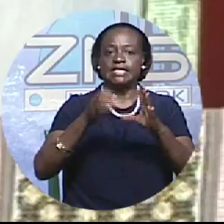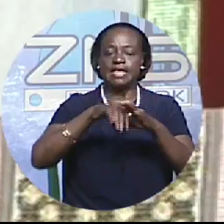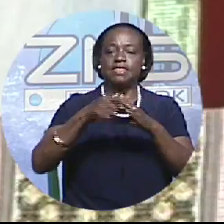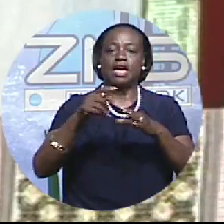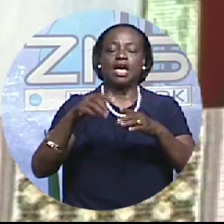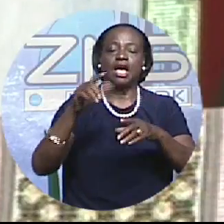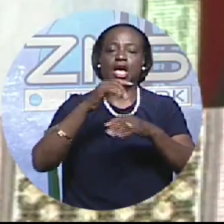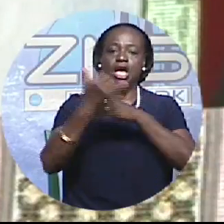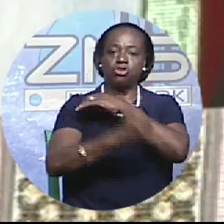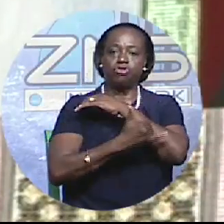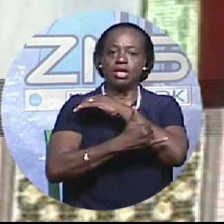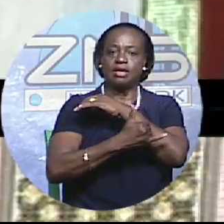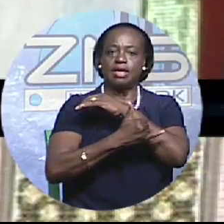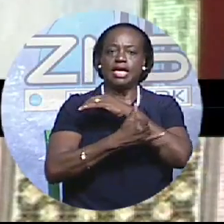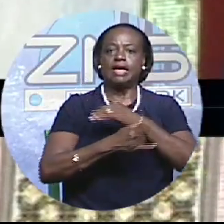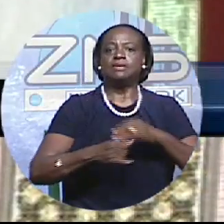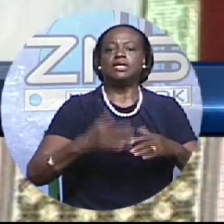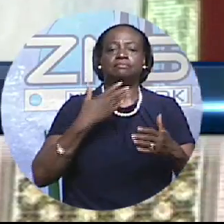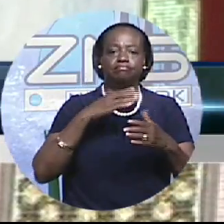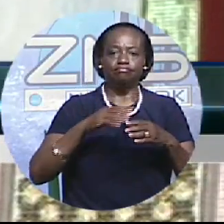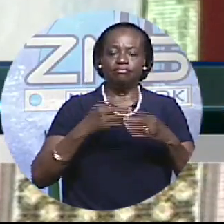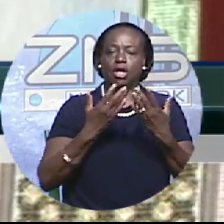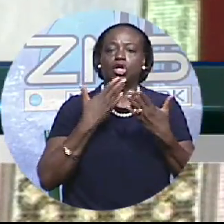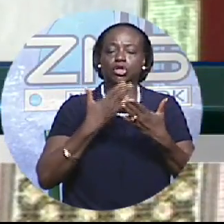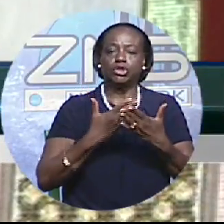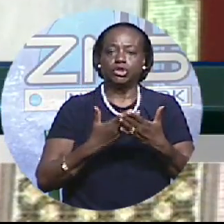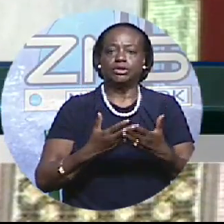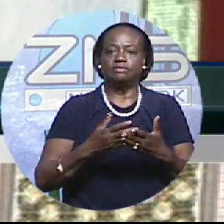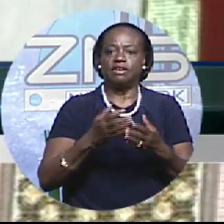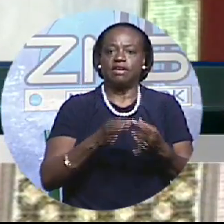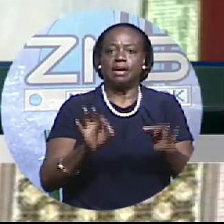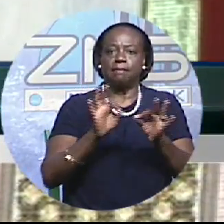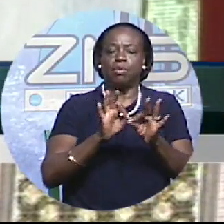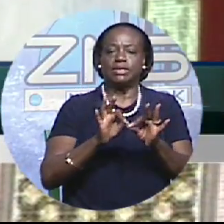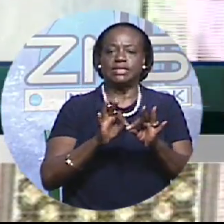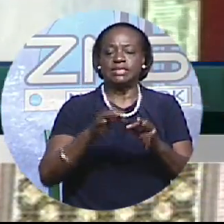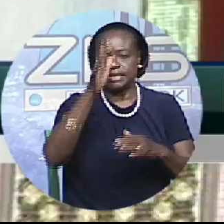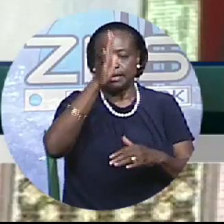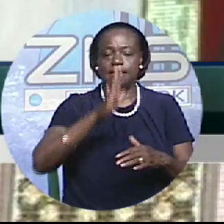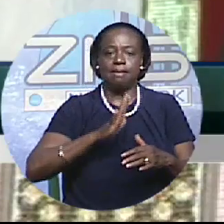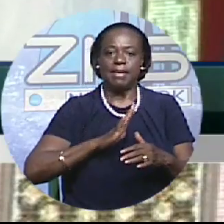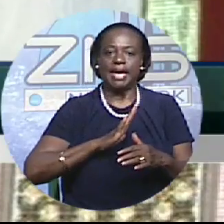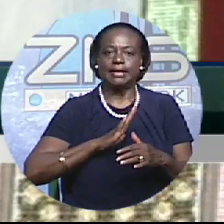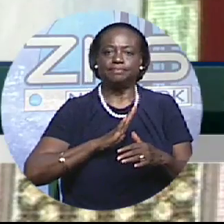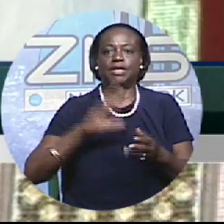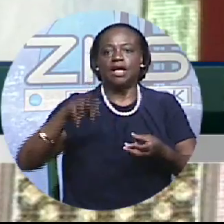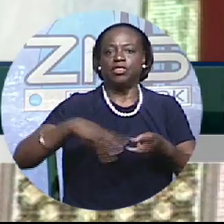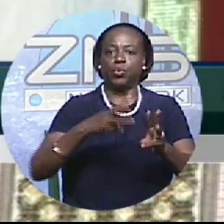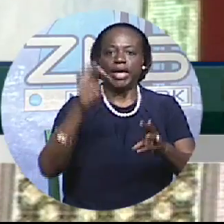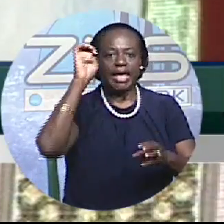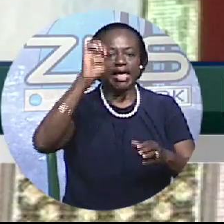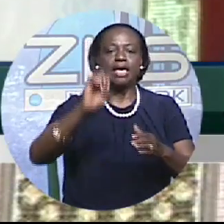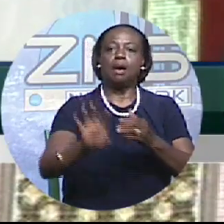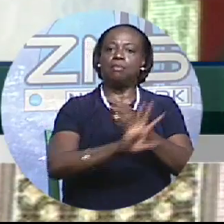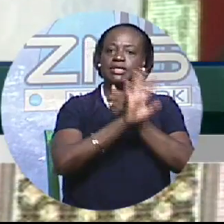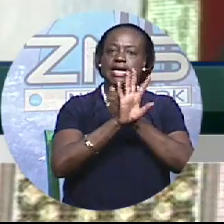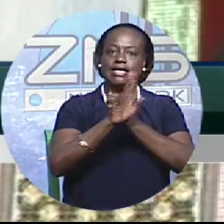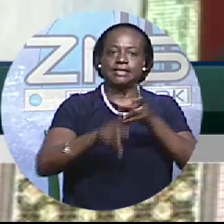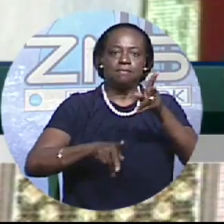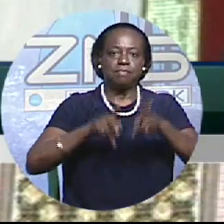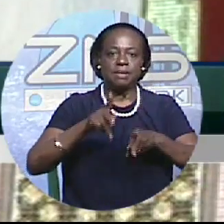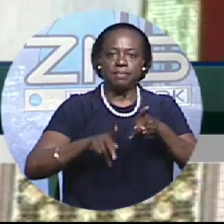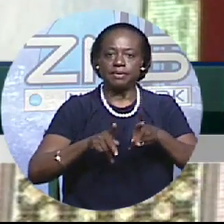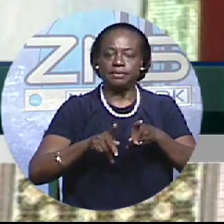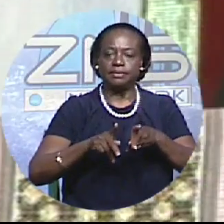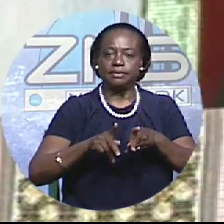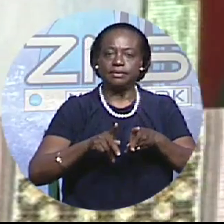extraordinary, and for the fearless, incorruptible, and expert manner in which he went about protecting people,